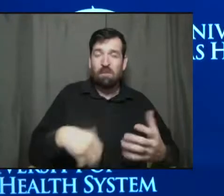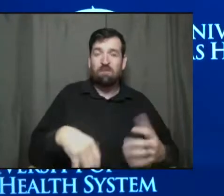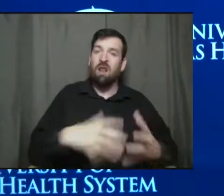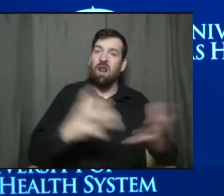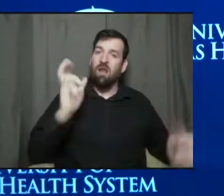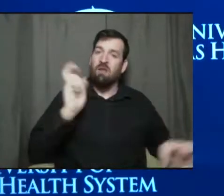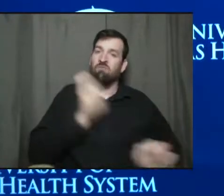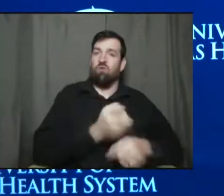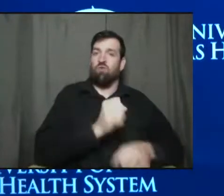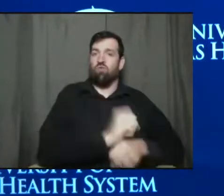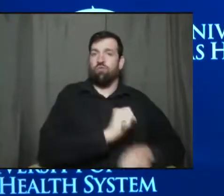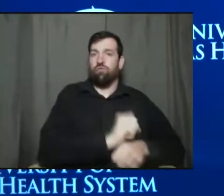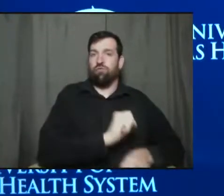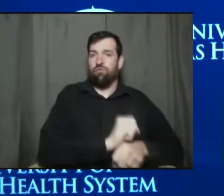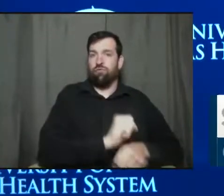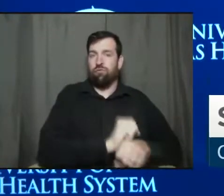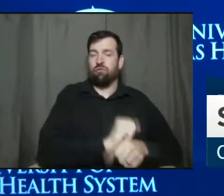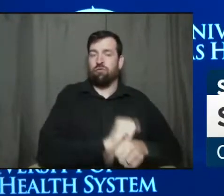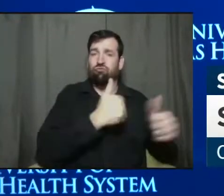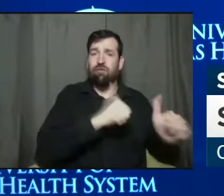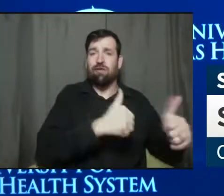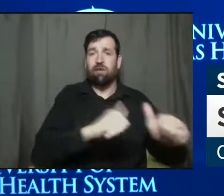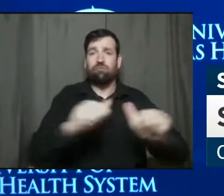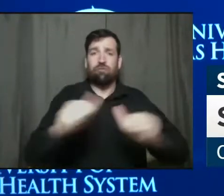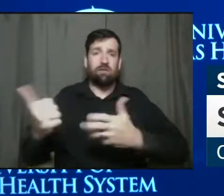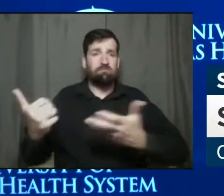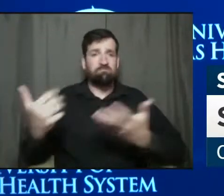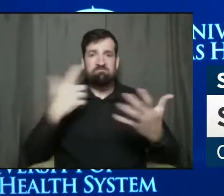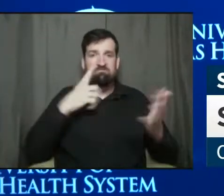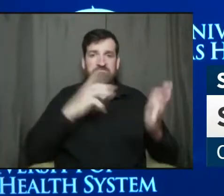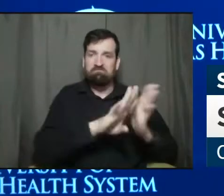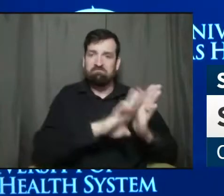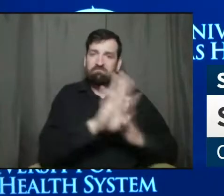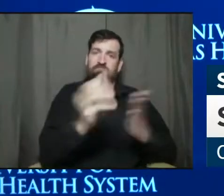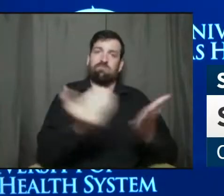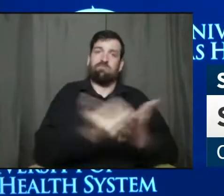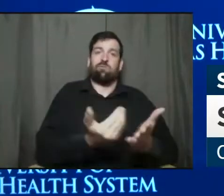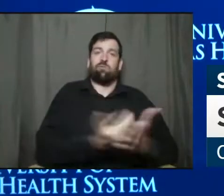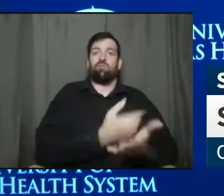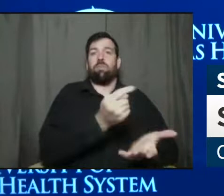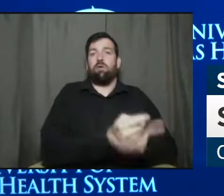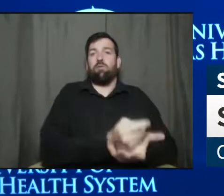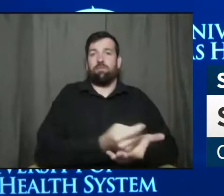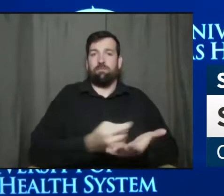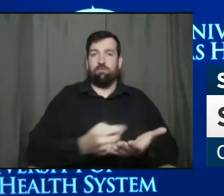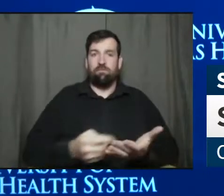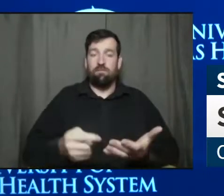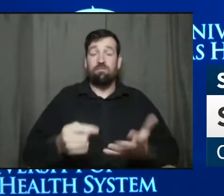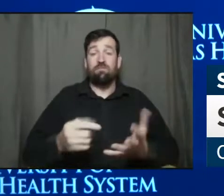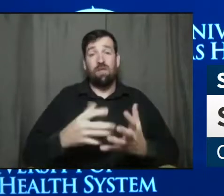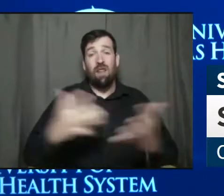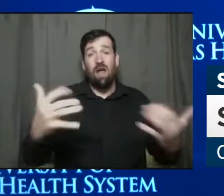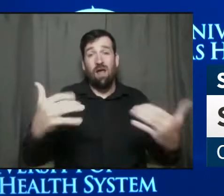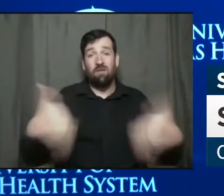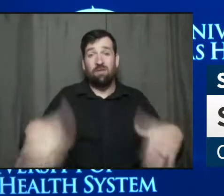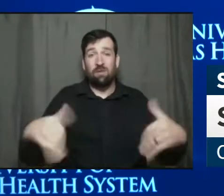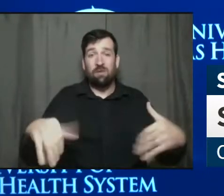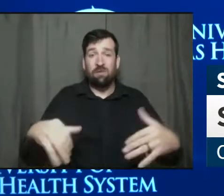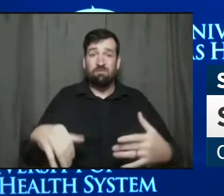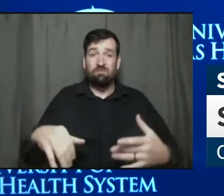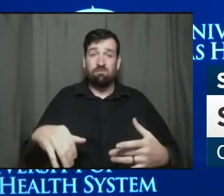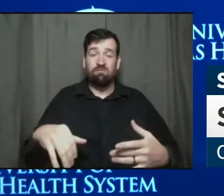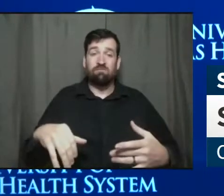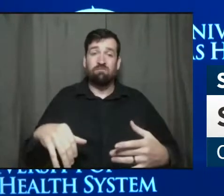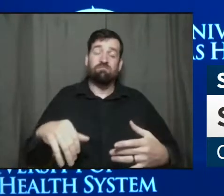together to try and develop these new therapies. And it takes a lot of really active, in this case, moms and the Cystic